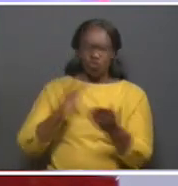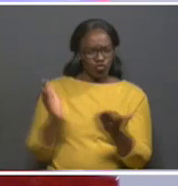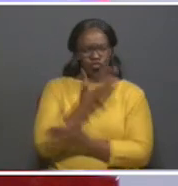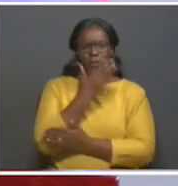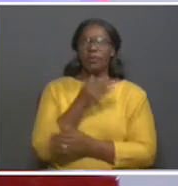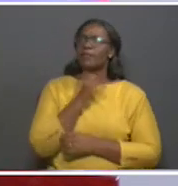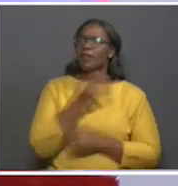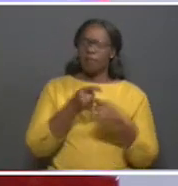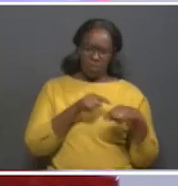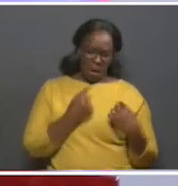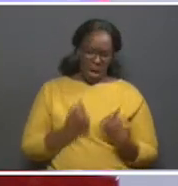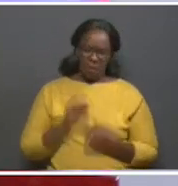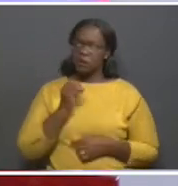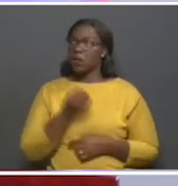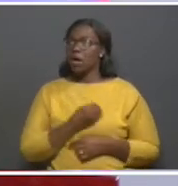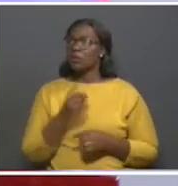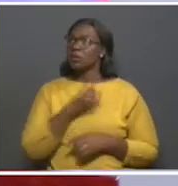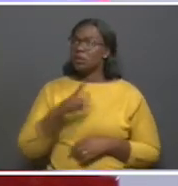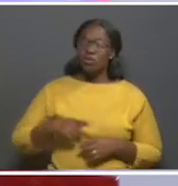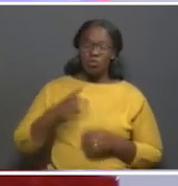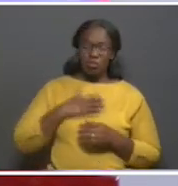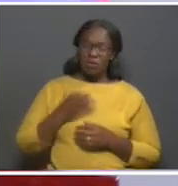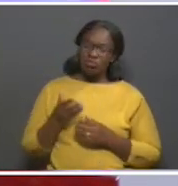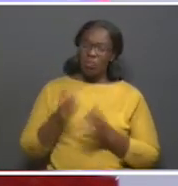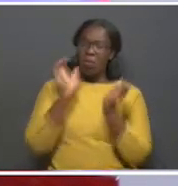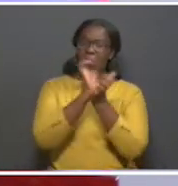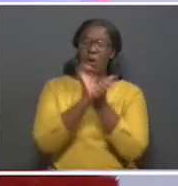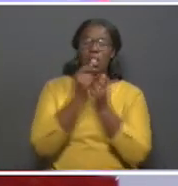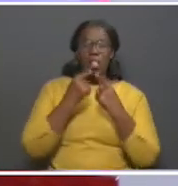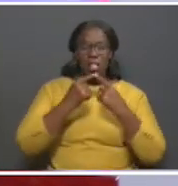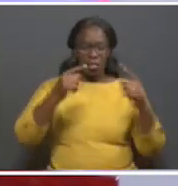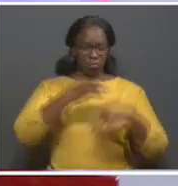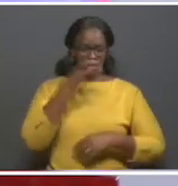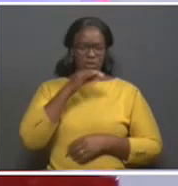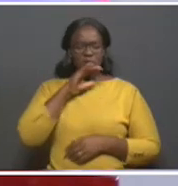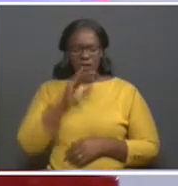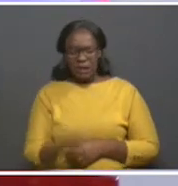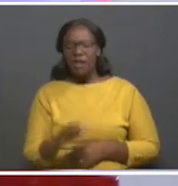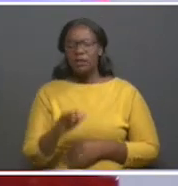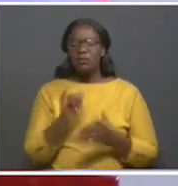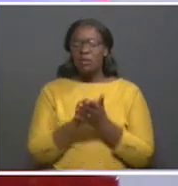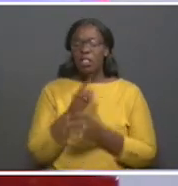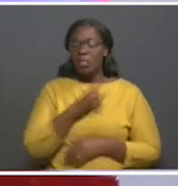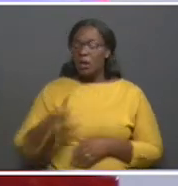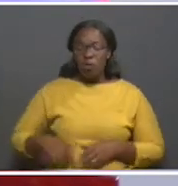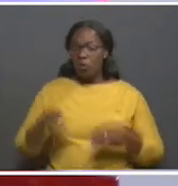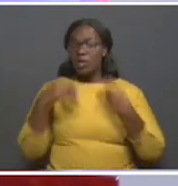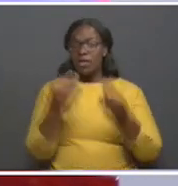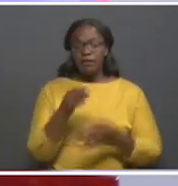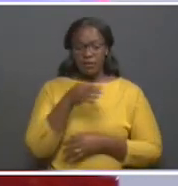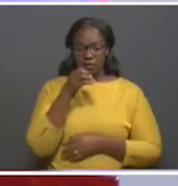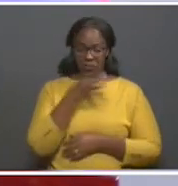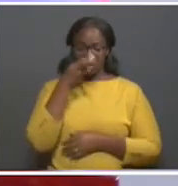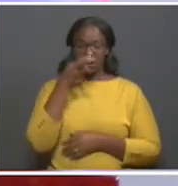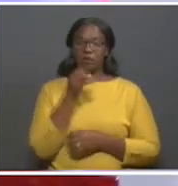from our hearts, O God. Lord, Paul declared to his spiritual son, Timothy, that the Lord has not given unto us